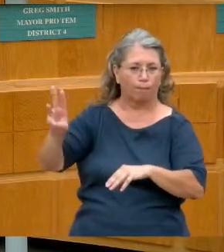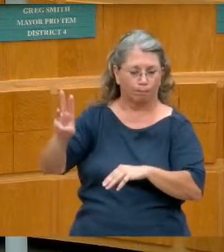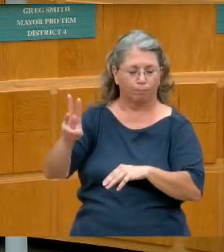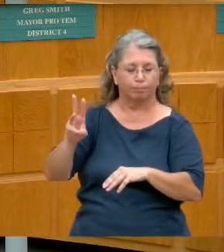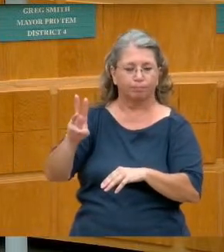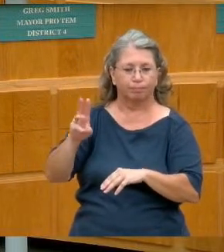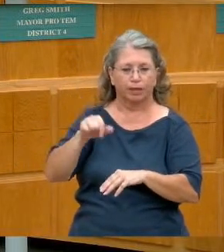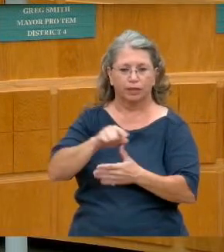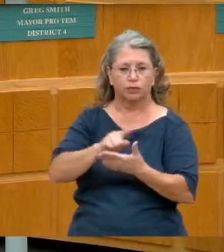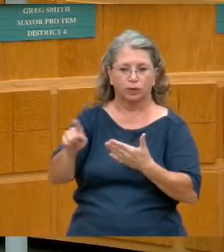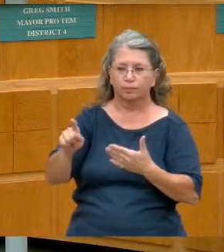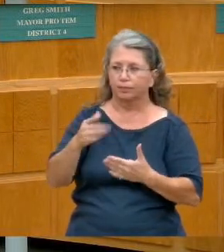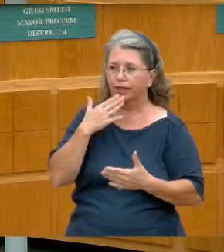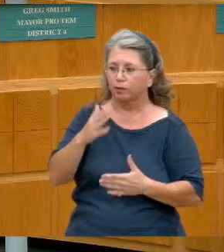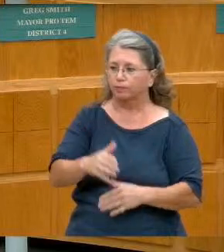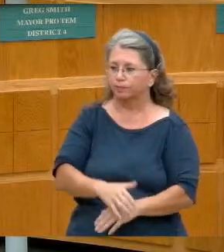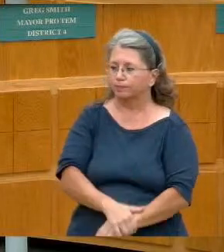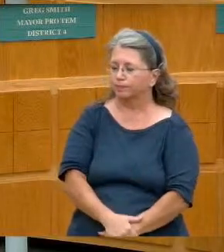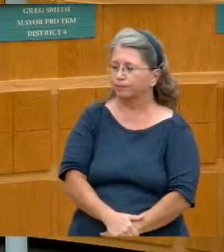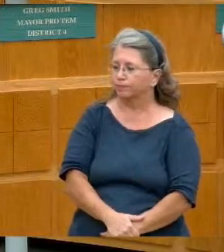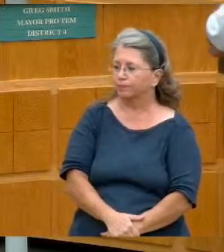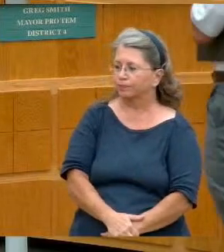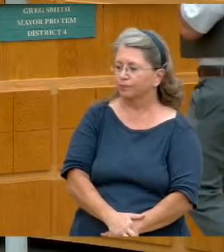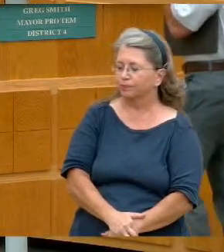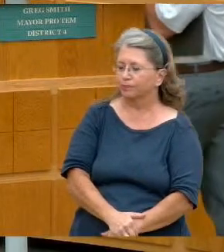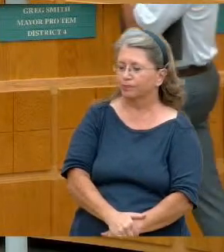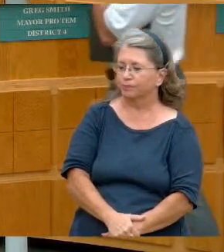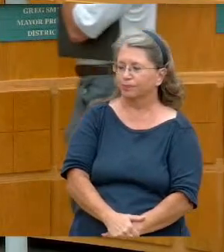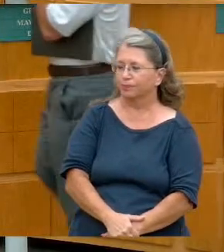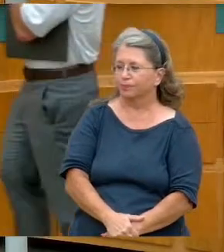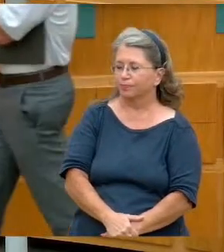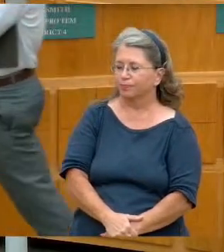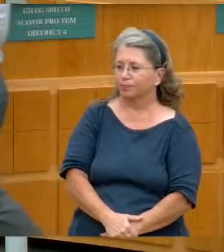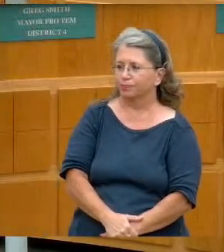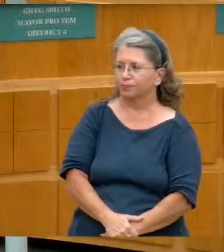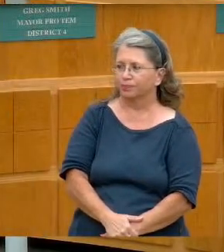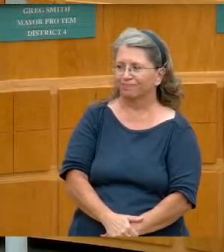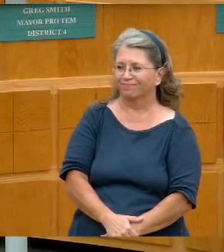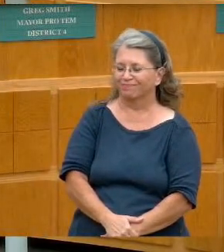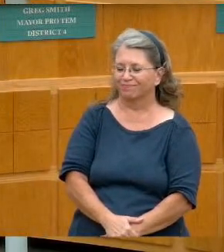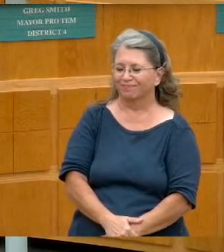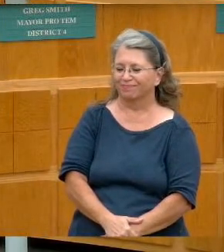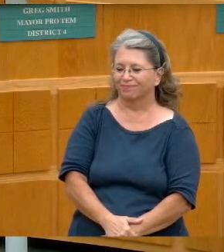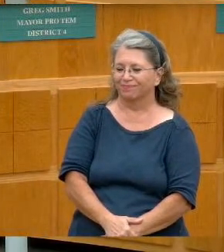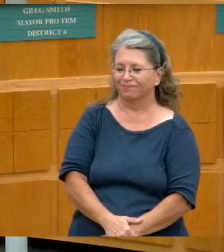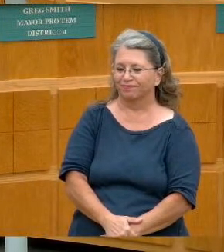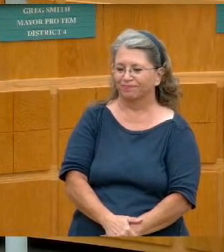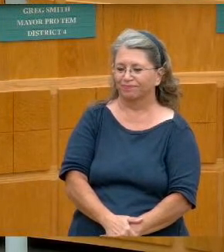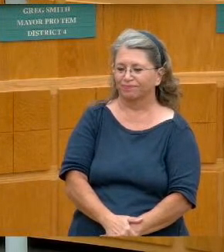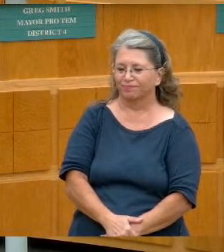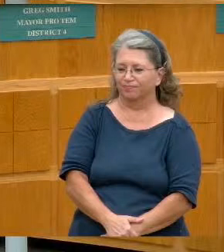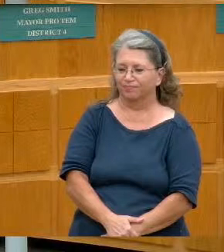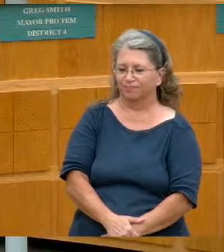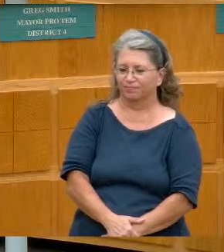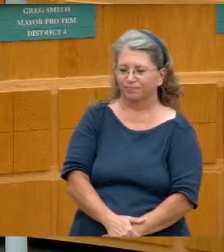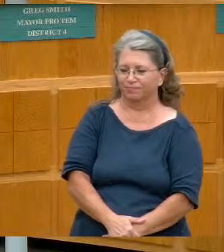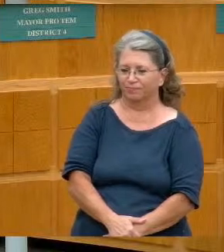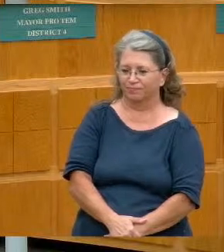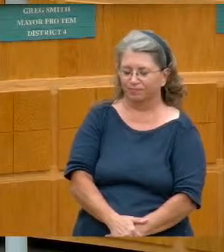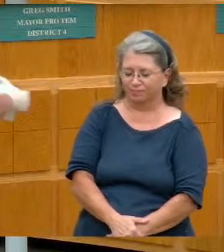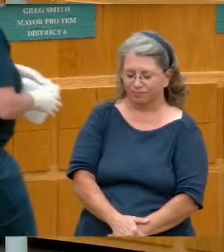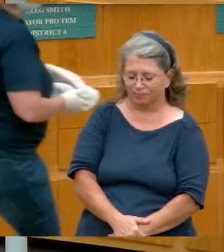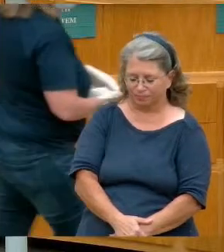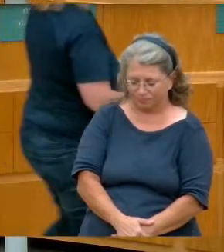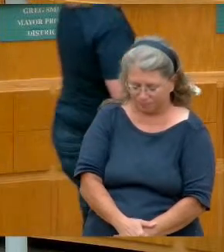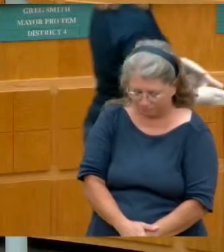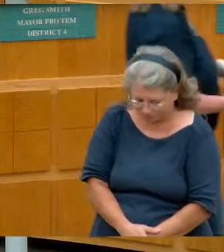week. Thank you. El día de hoy se reportan hasta el momento 63 casos positivos por el virus. Esa es la cifra más reciente con la